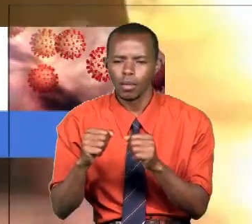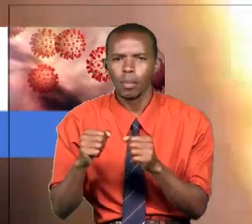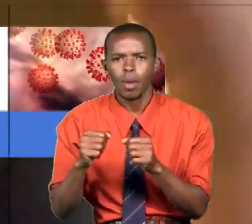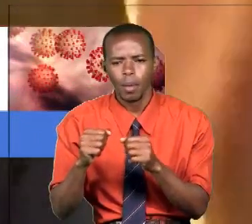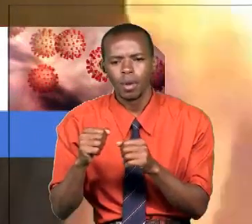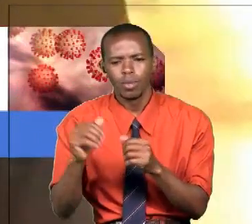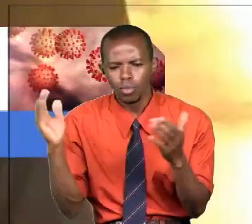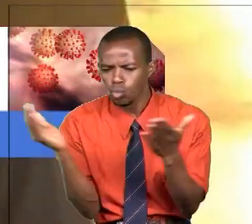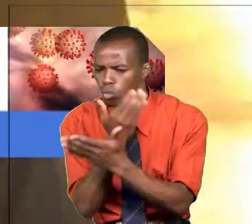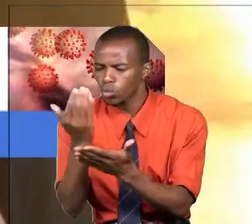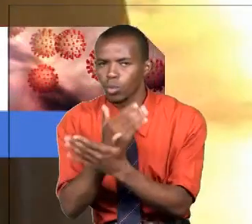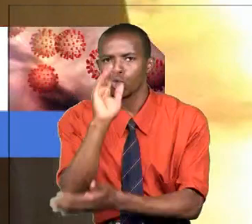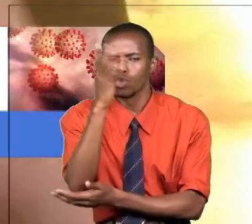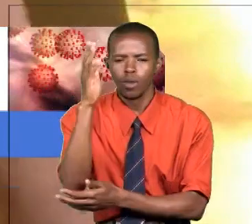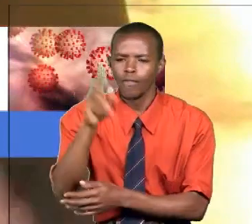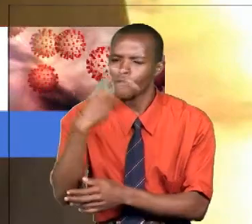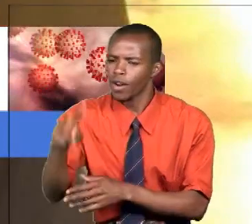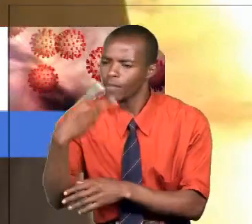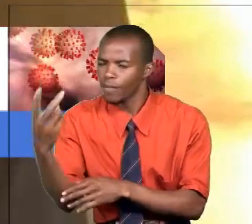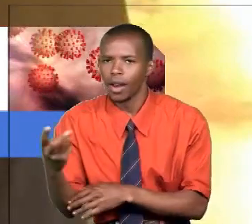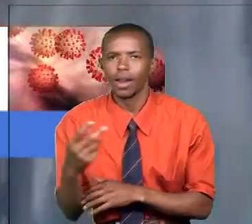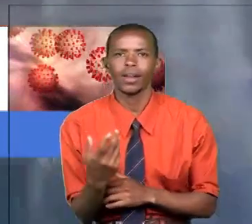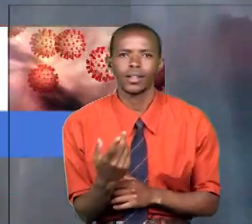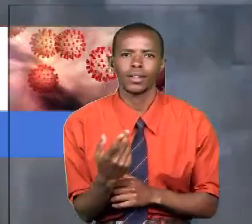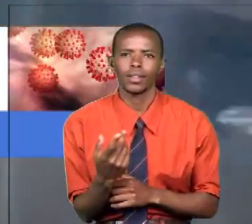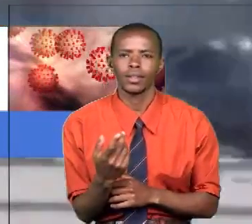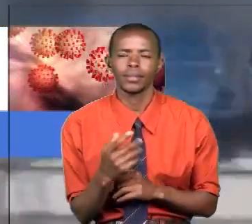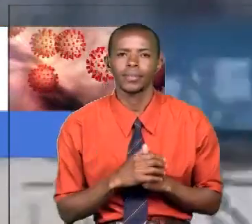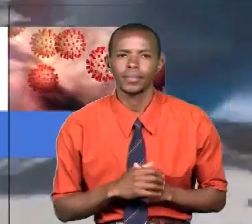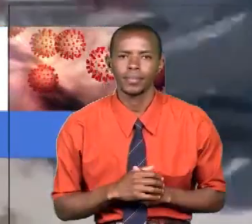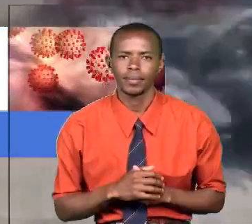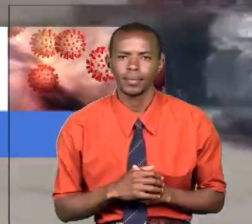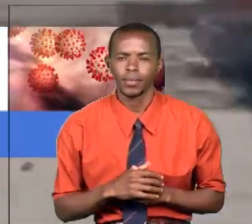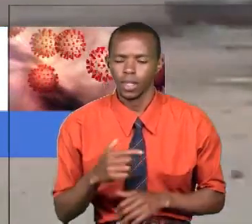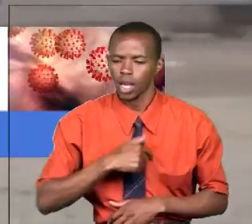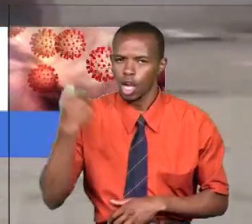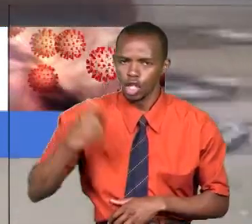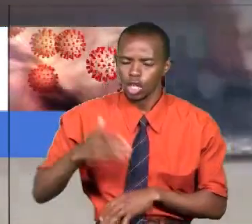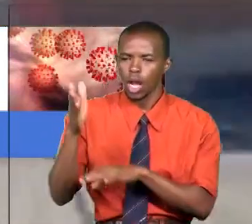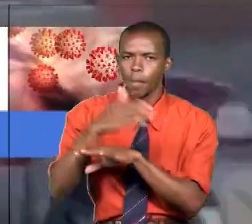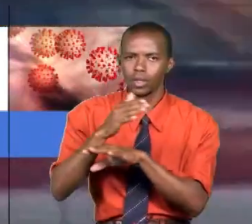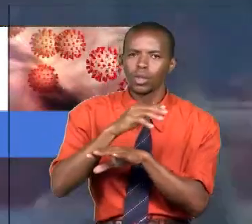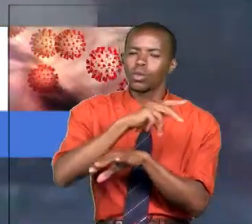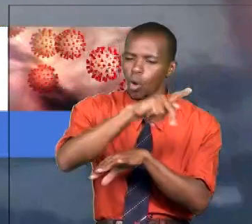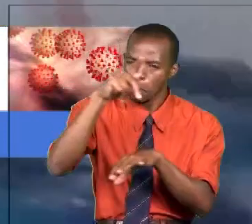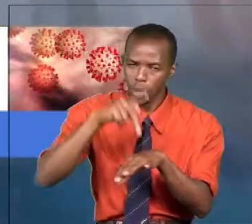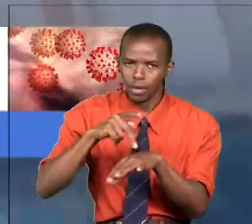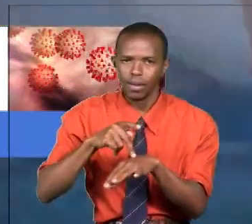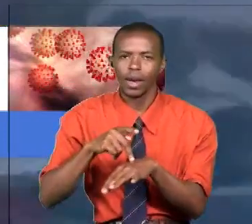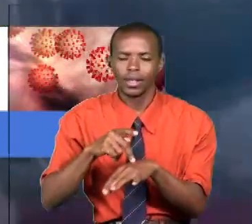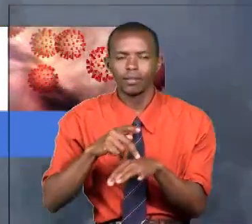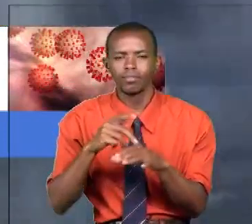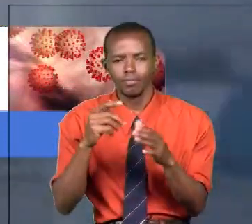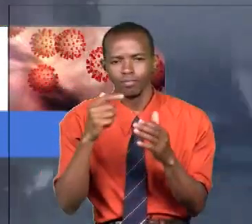from the national highways, so it will not clog the streets. The Chinese ambassador to the Philippines, Huang Xilian, has